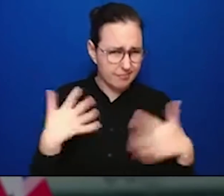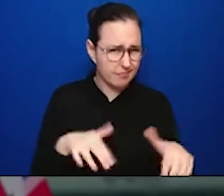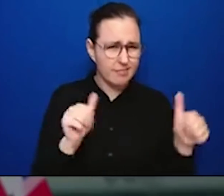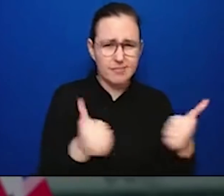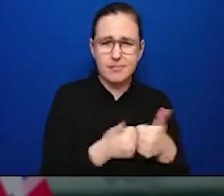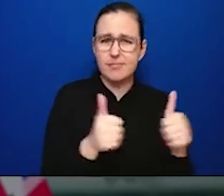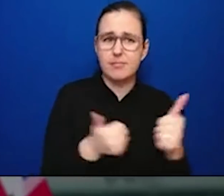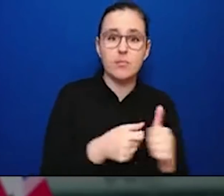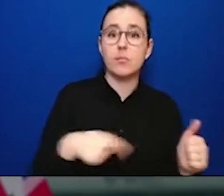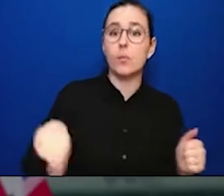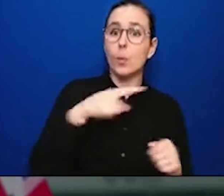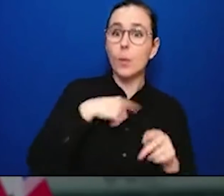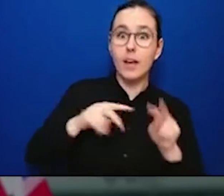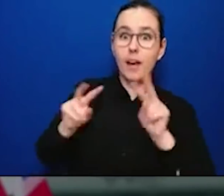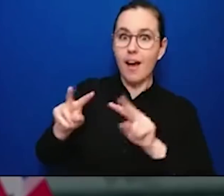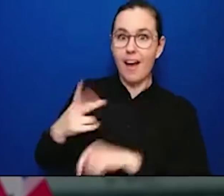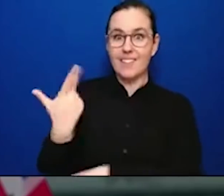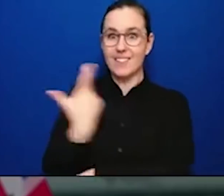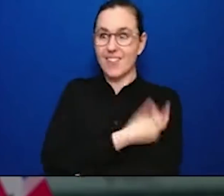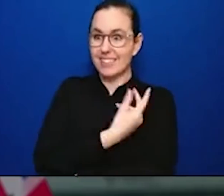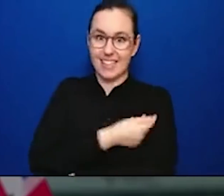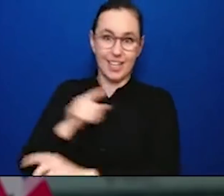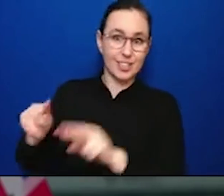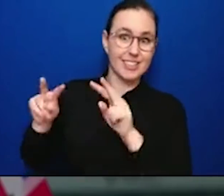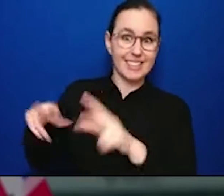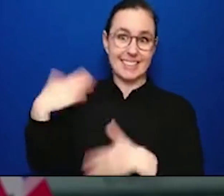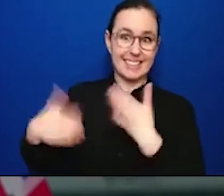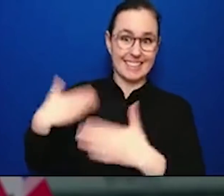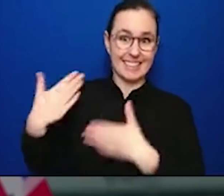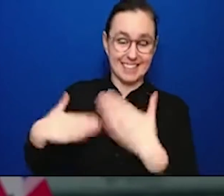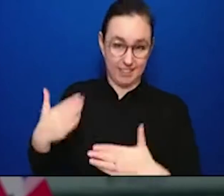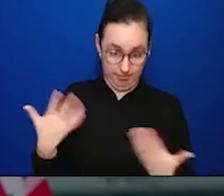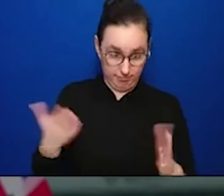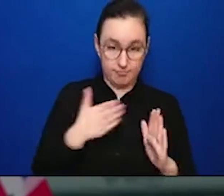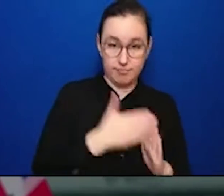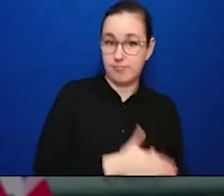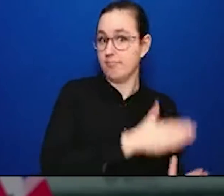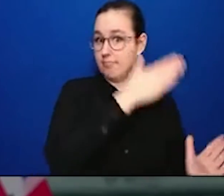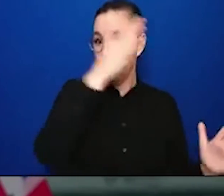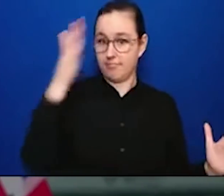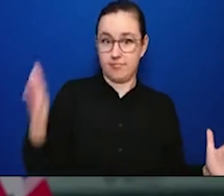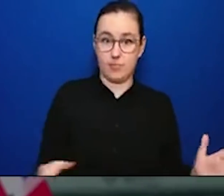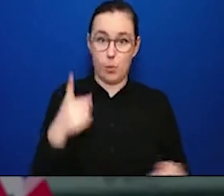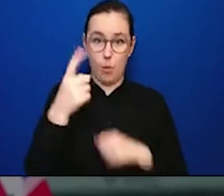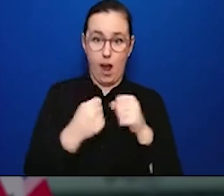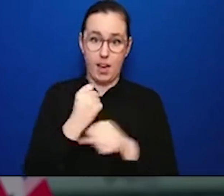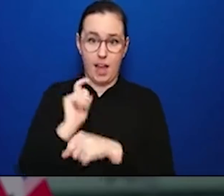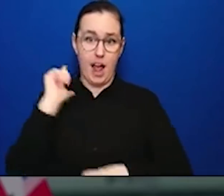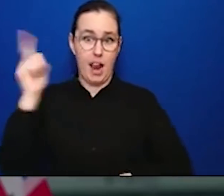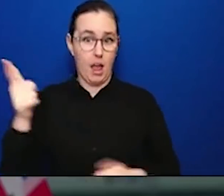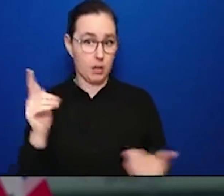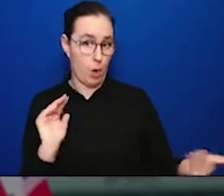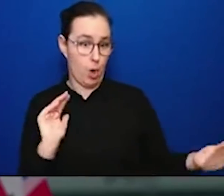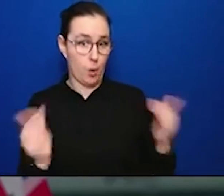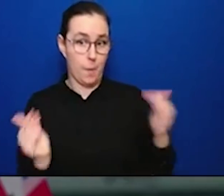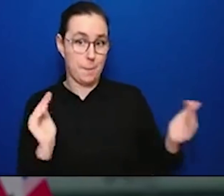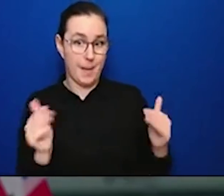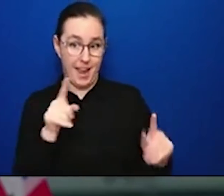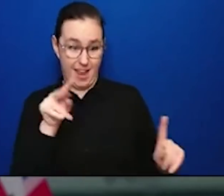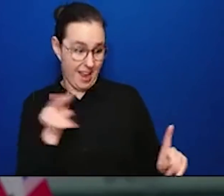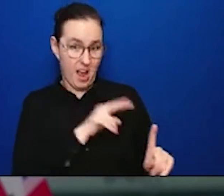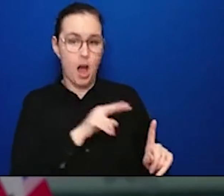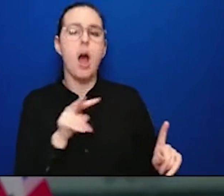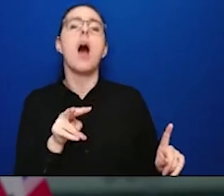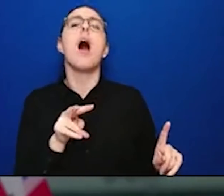that is absolutely so important for how we are going to get through this next phase as well. We all may